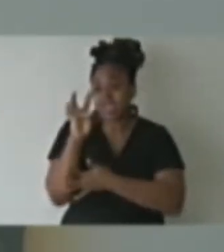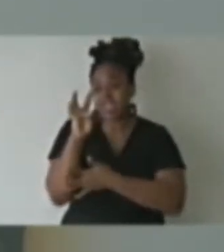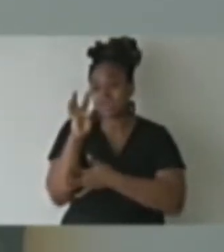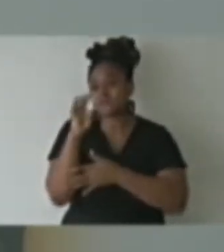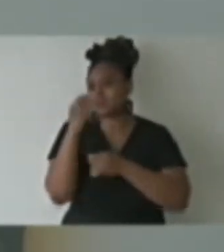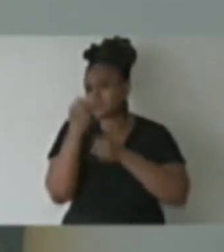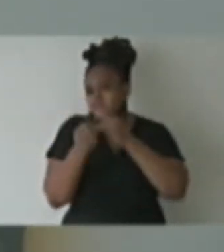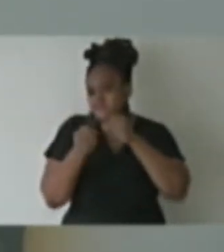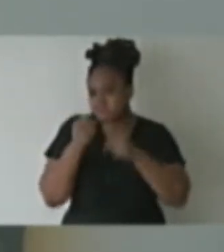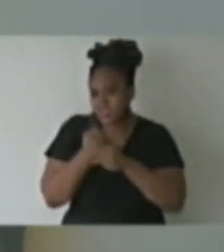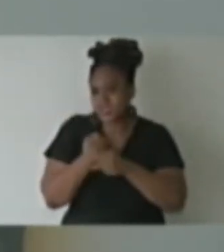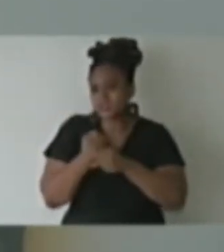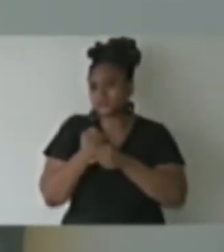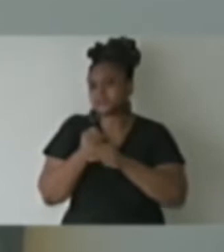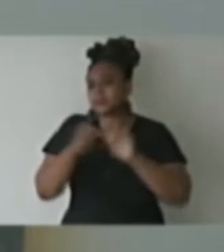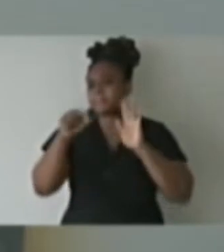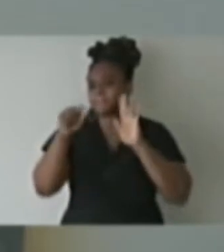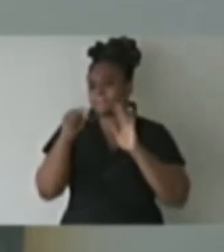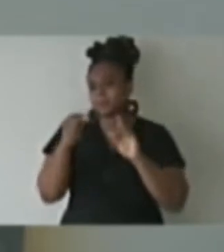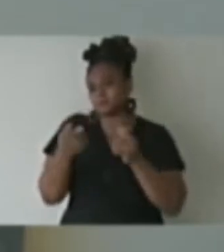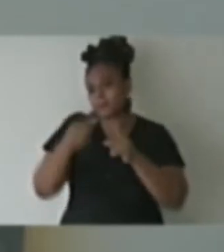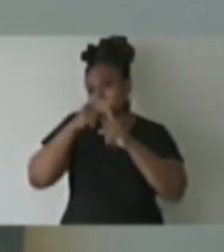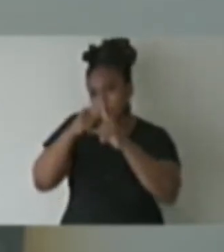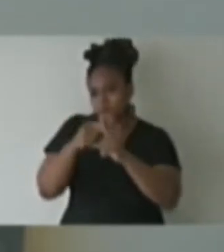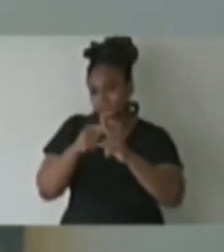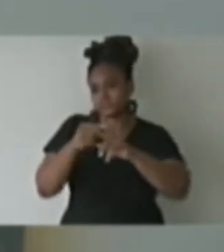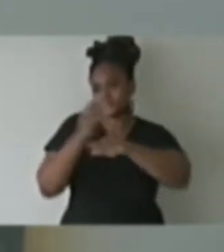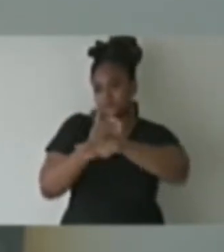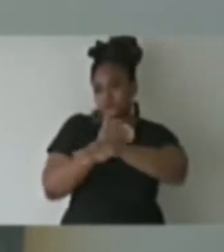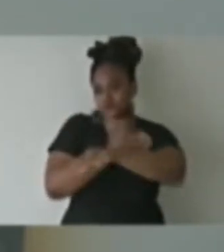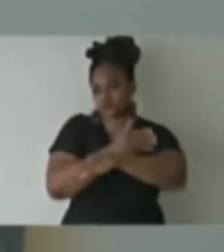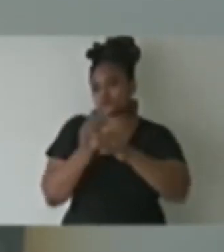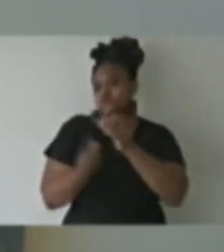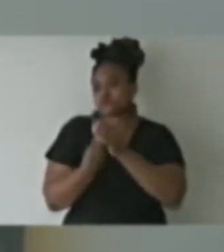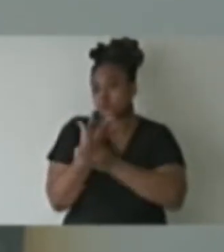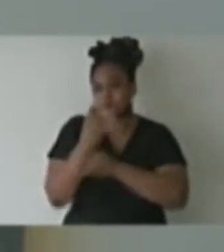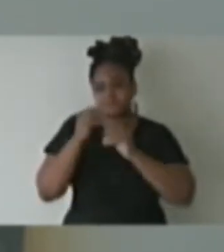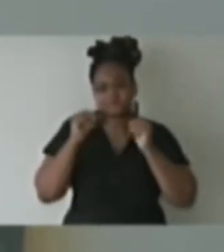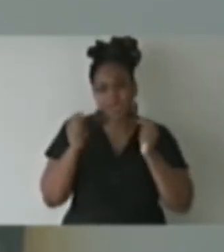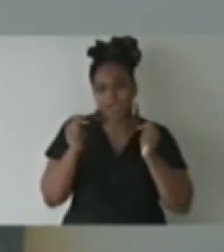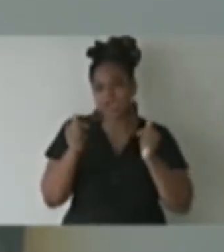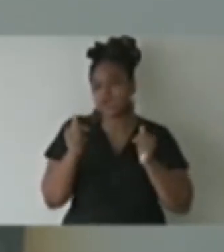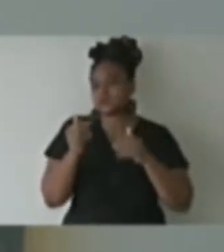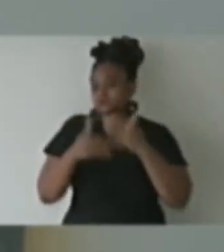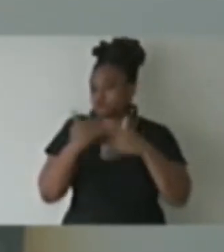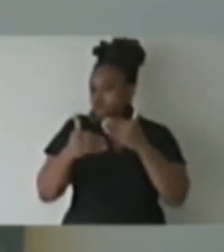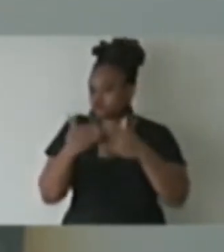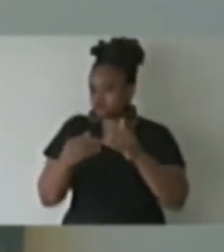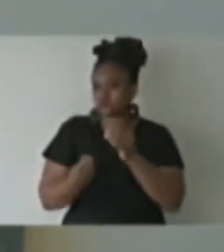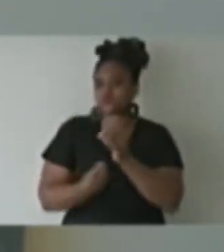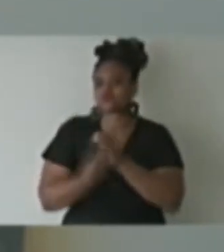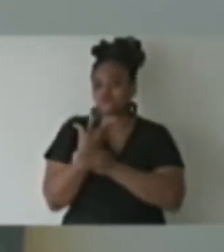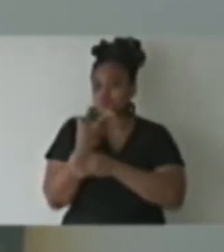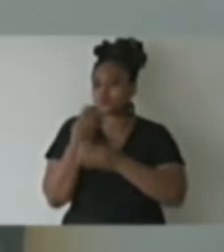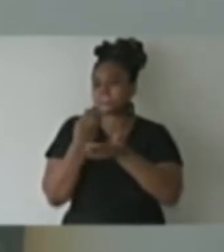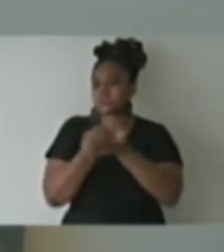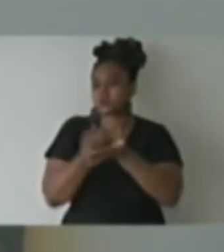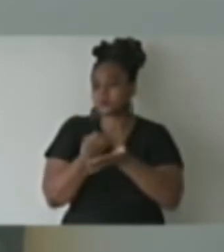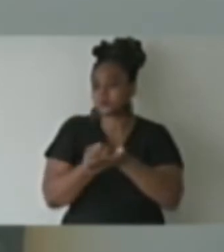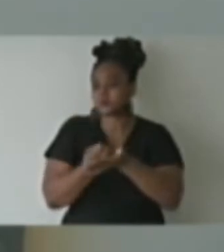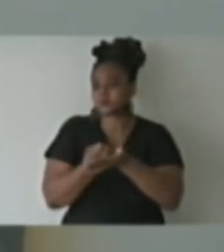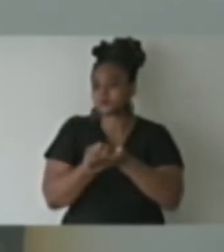years of positive growth and had one of the fastest and most consistently growing economies